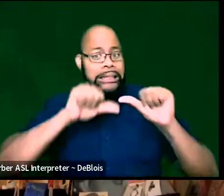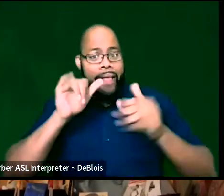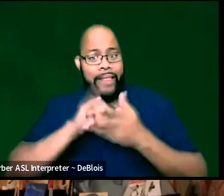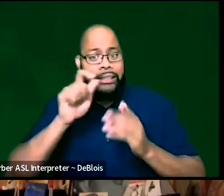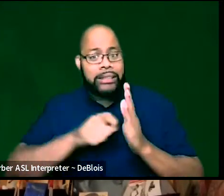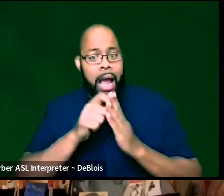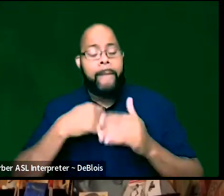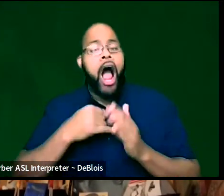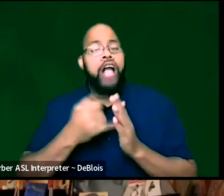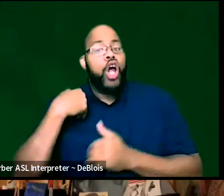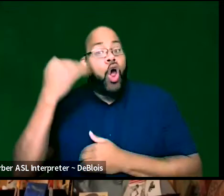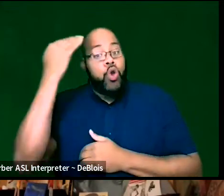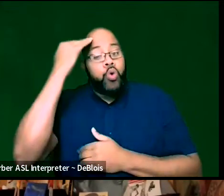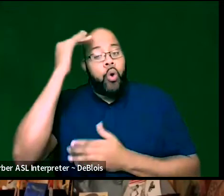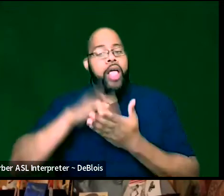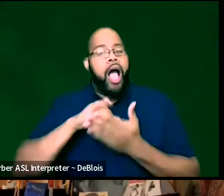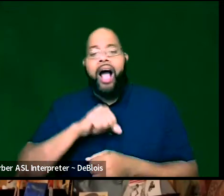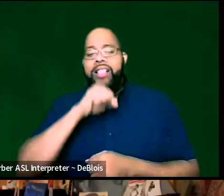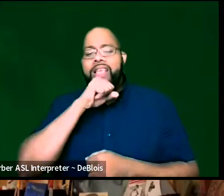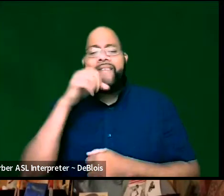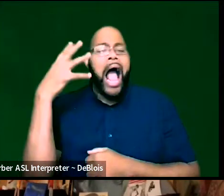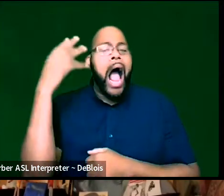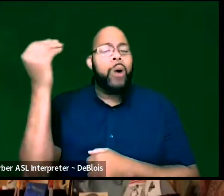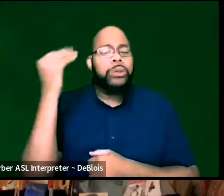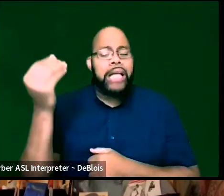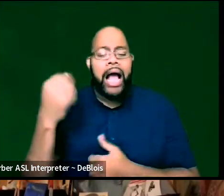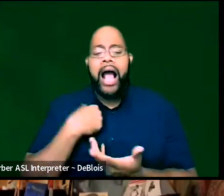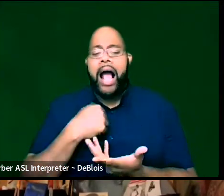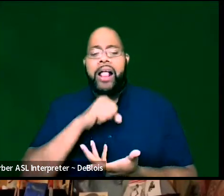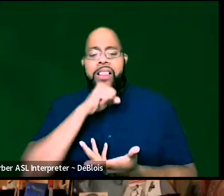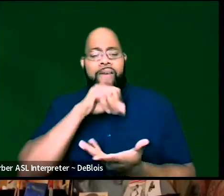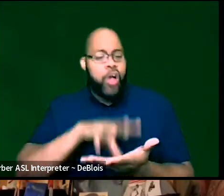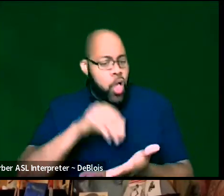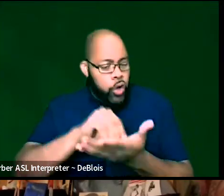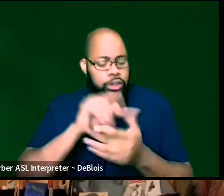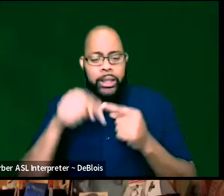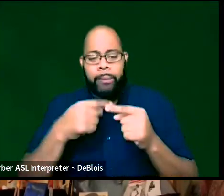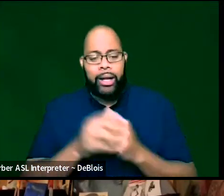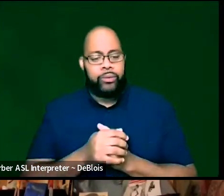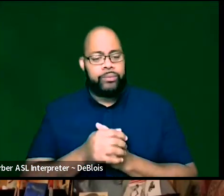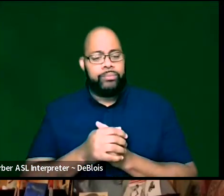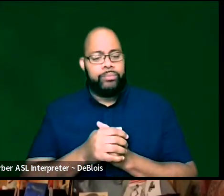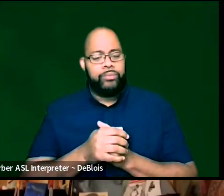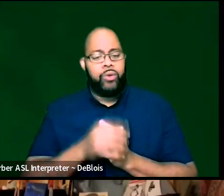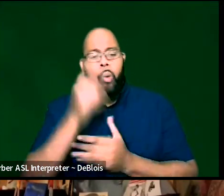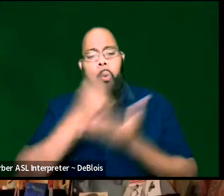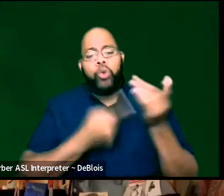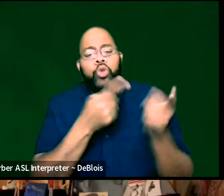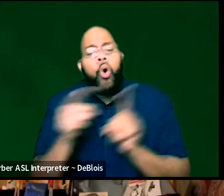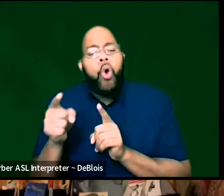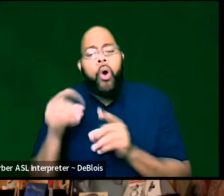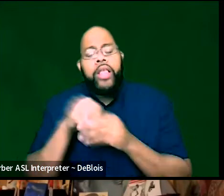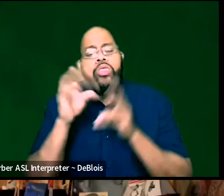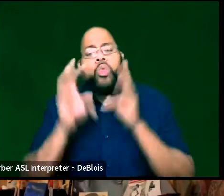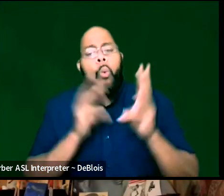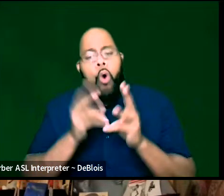I just know I love being outdoors. I loved learning about what's going on in the world. And I